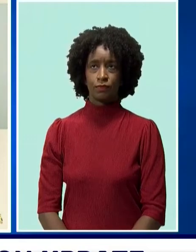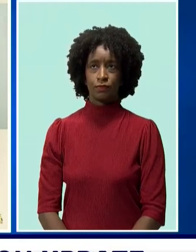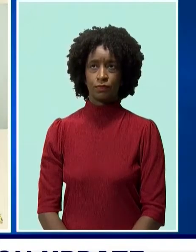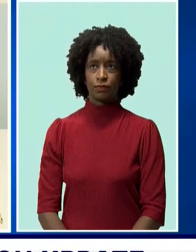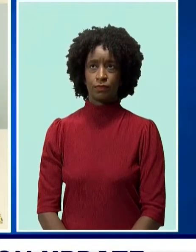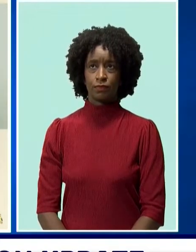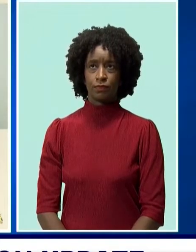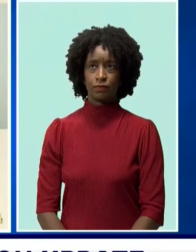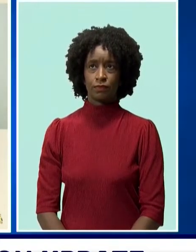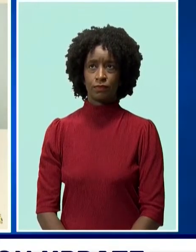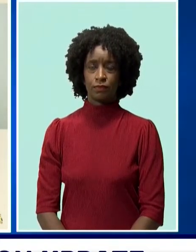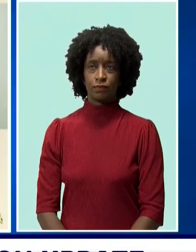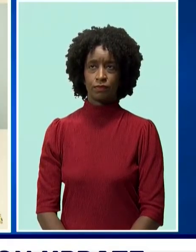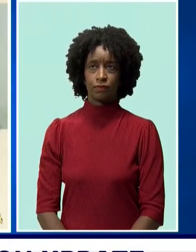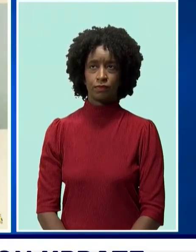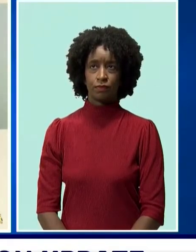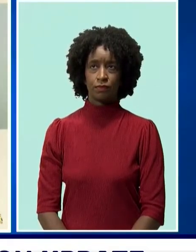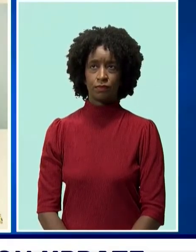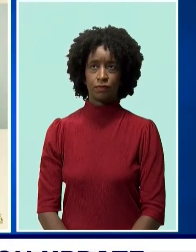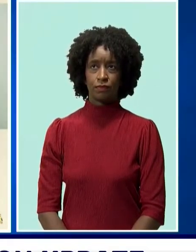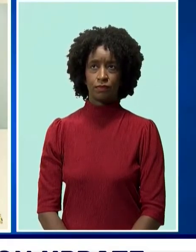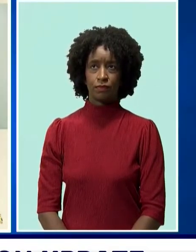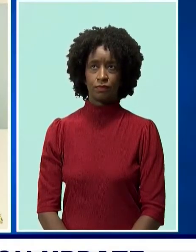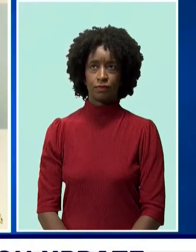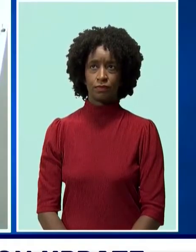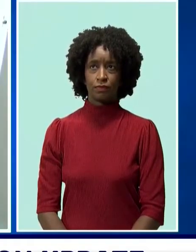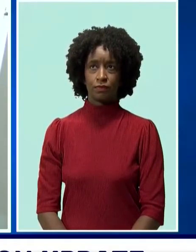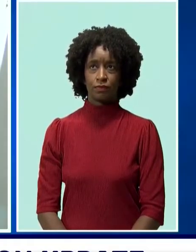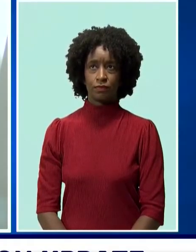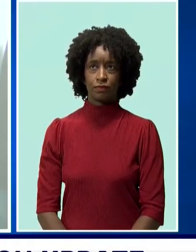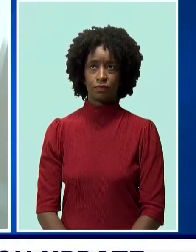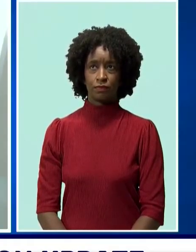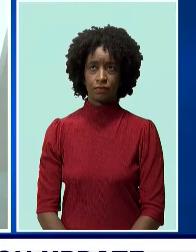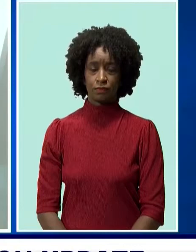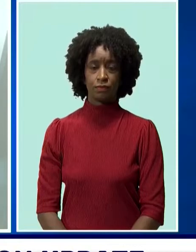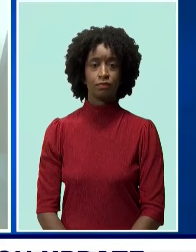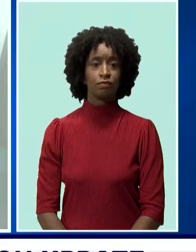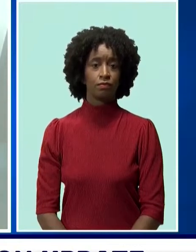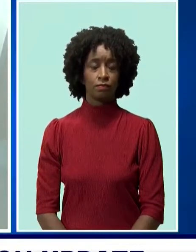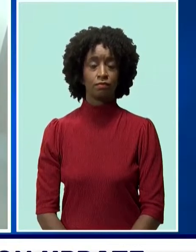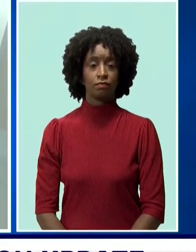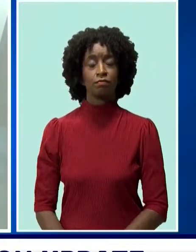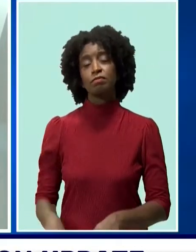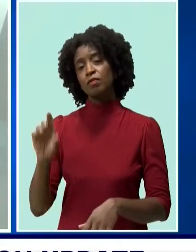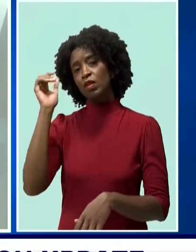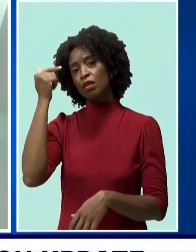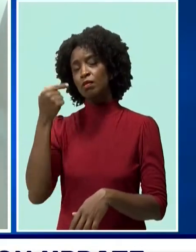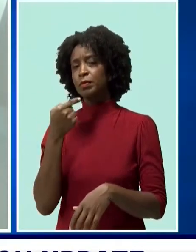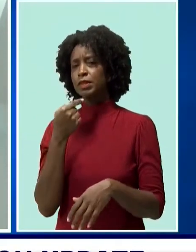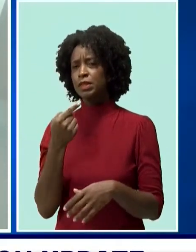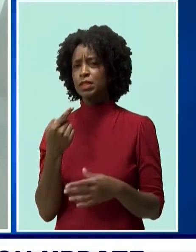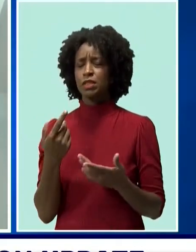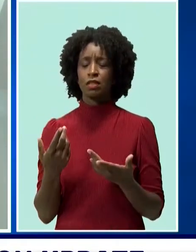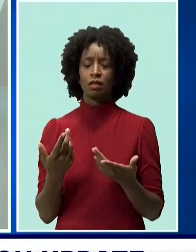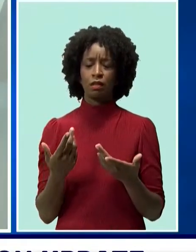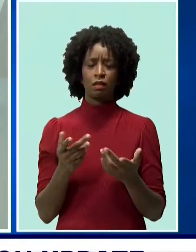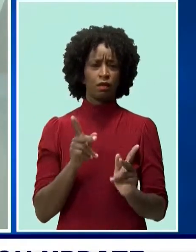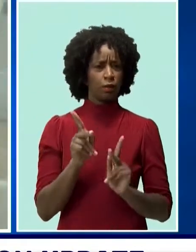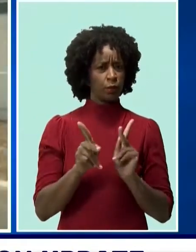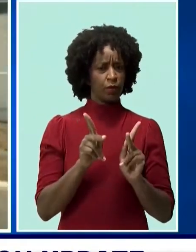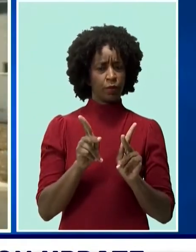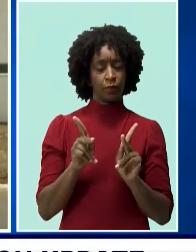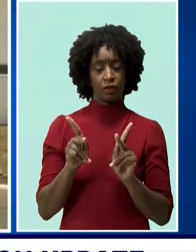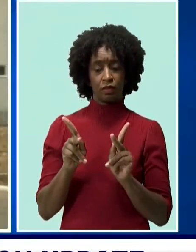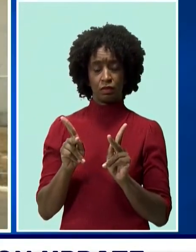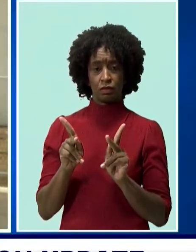that we minimize the impact. Officials are saying if the public continues to neglect the restrictions currently in place,